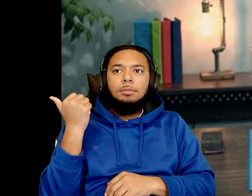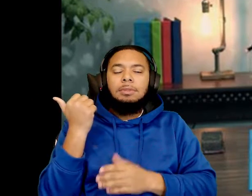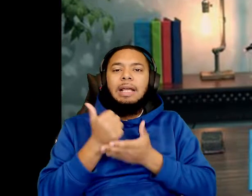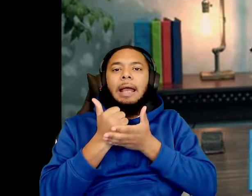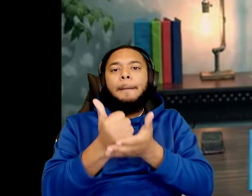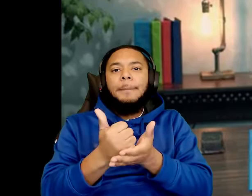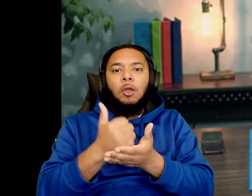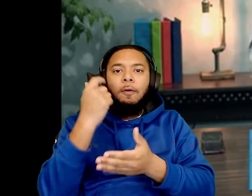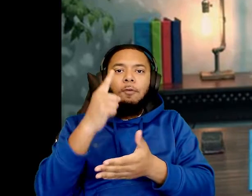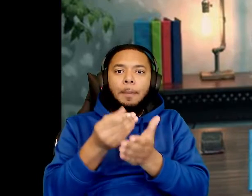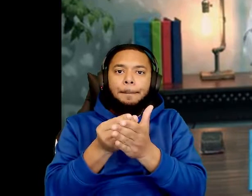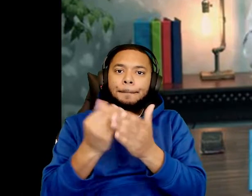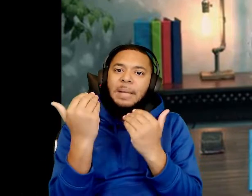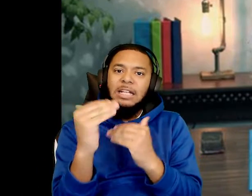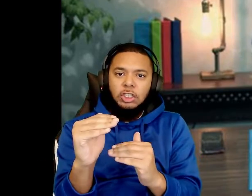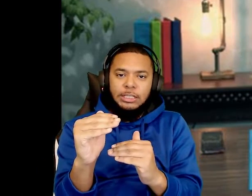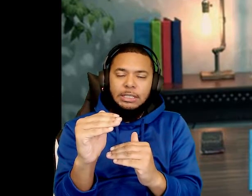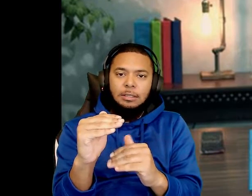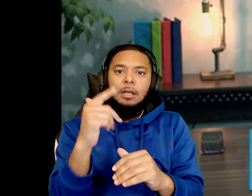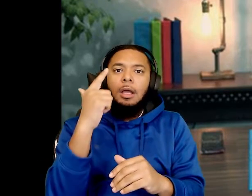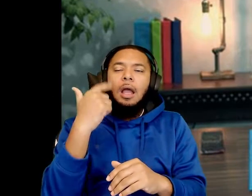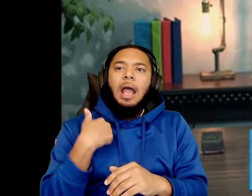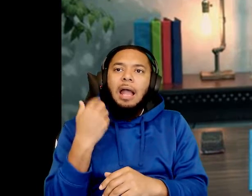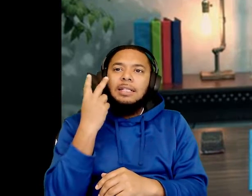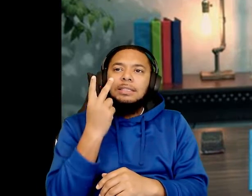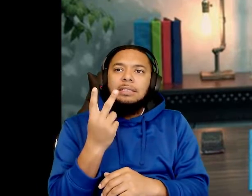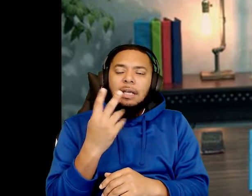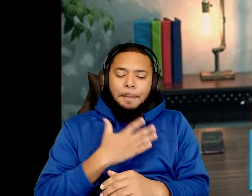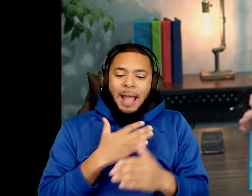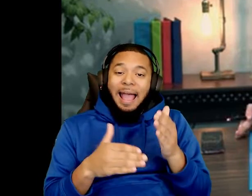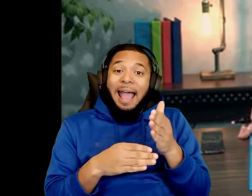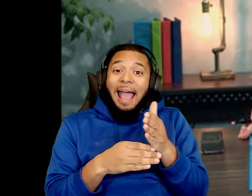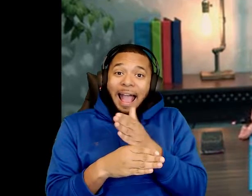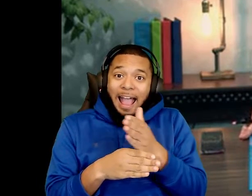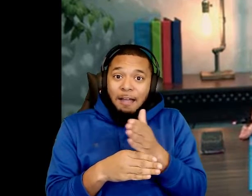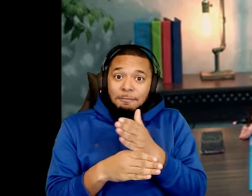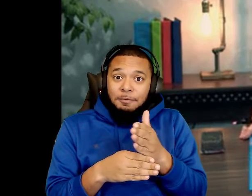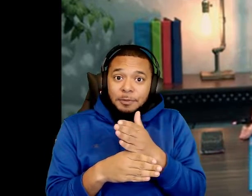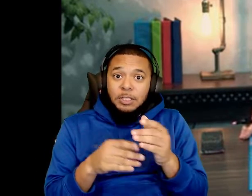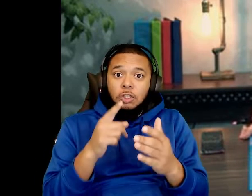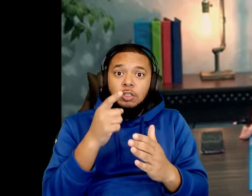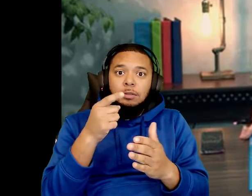because you're able to see, yeah, it's like my average electric bill is $220.